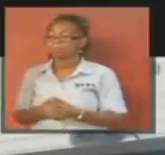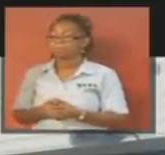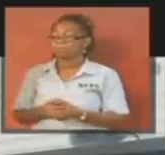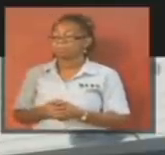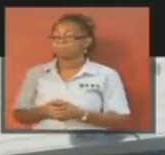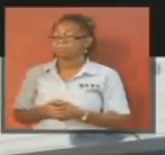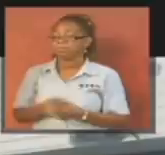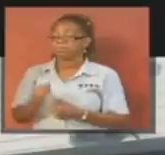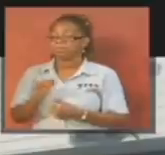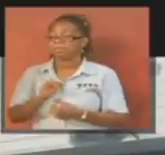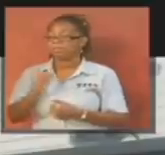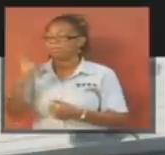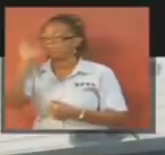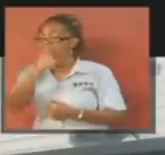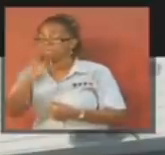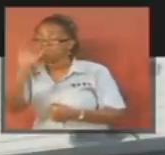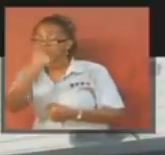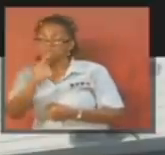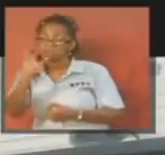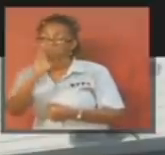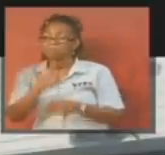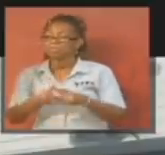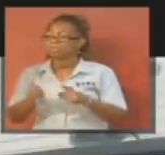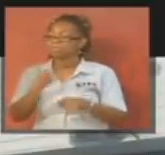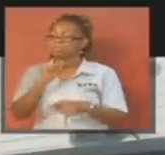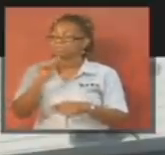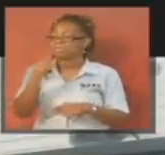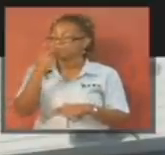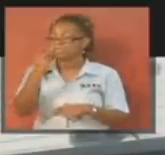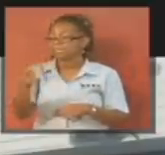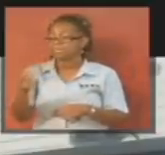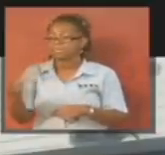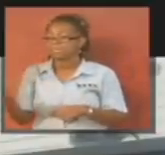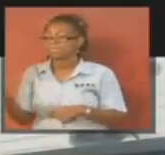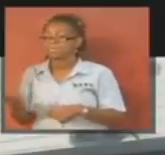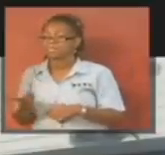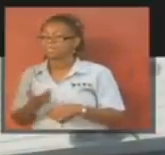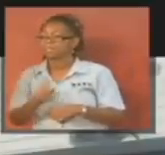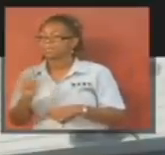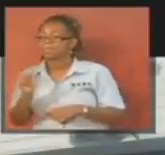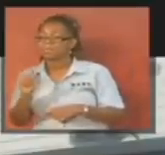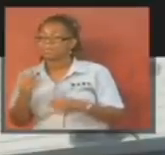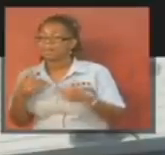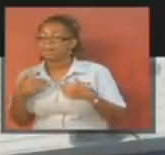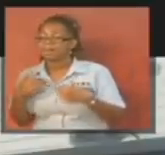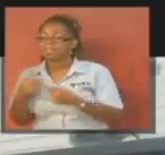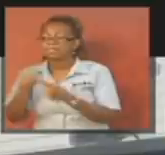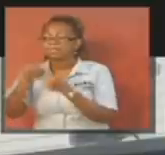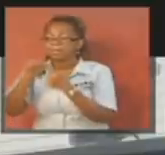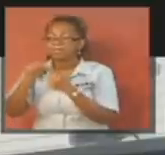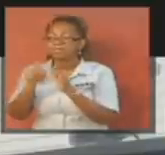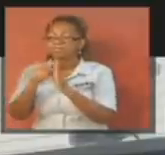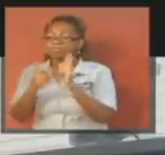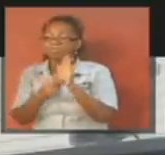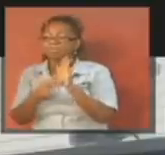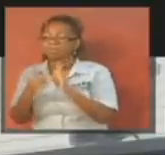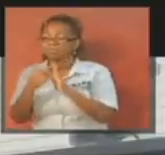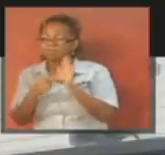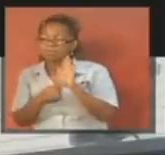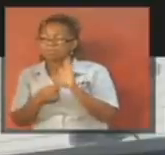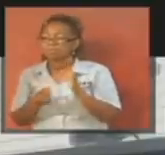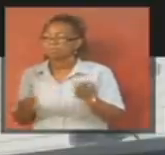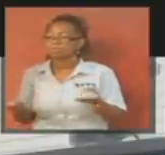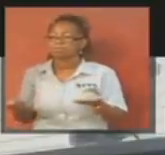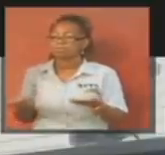I'm not sure that I'm actually seeing where there is a specific policy, and I'm talking about in our